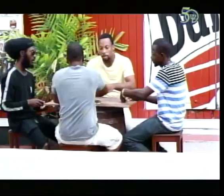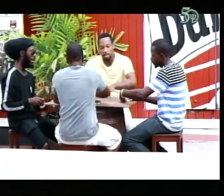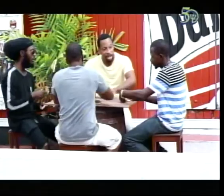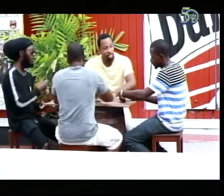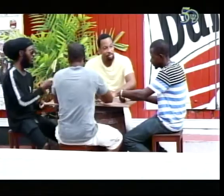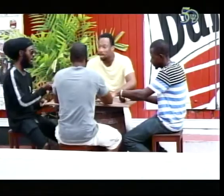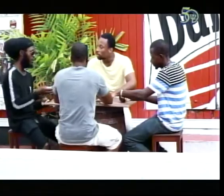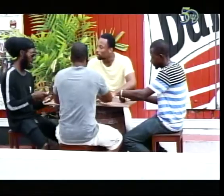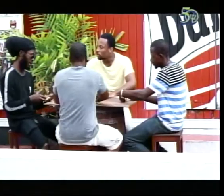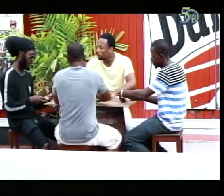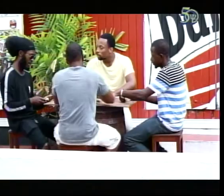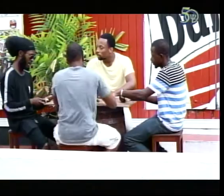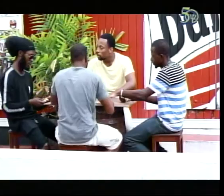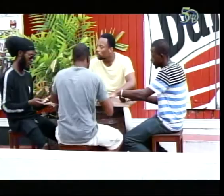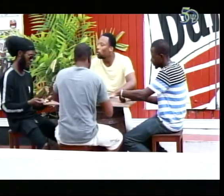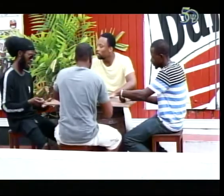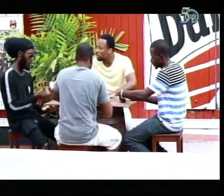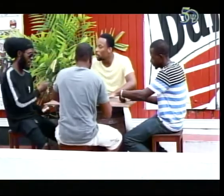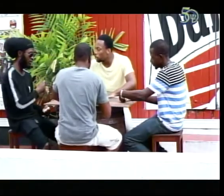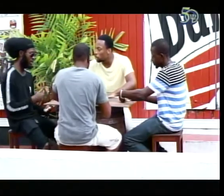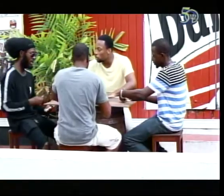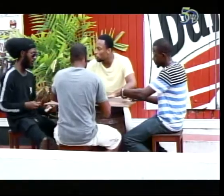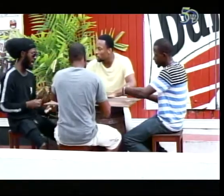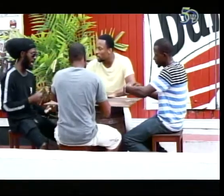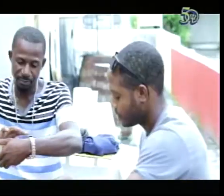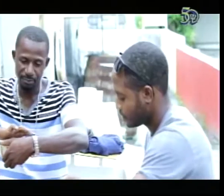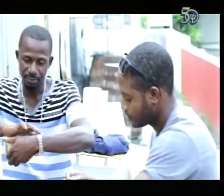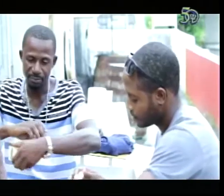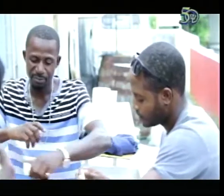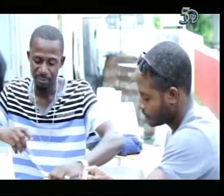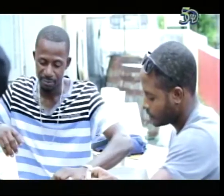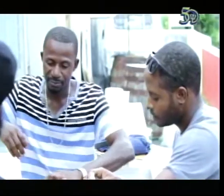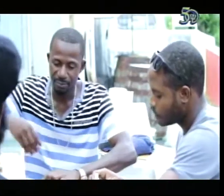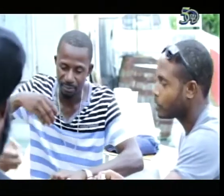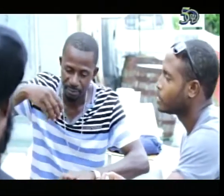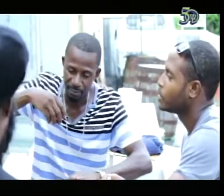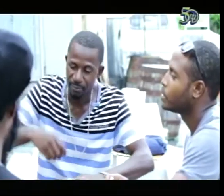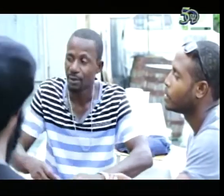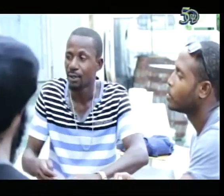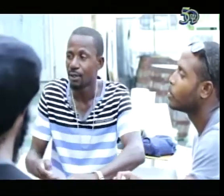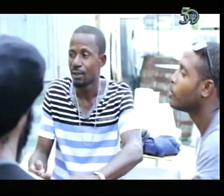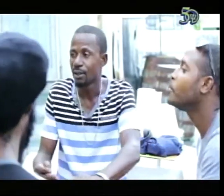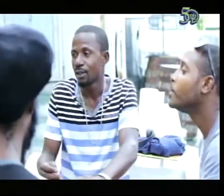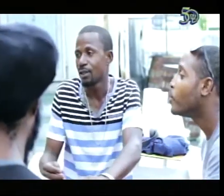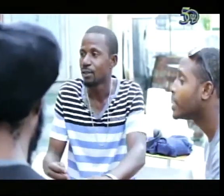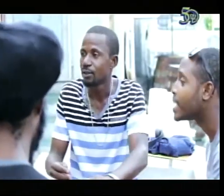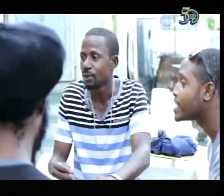them the You understand what he's showing you, boy? You understand what he's showing you, boy?